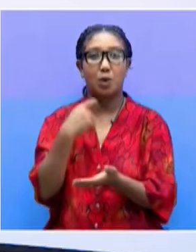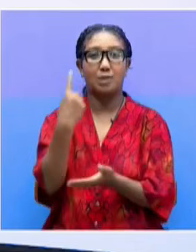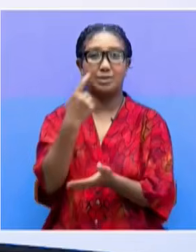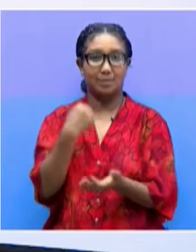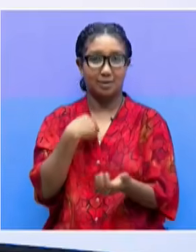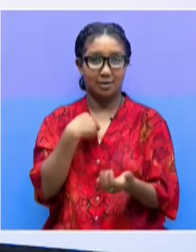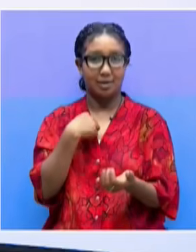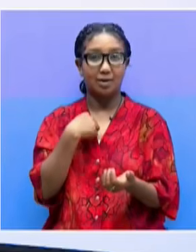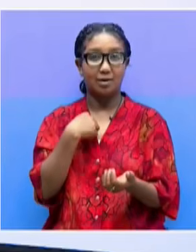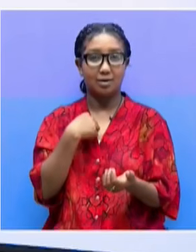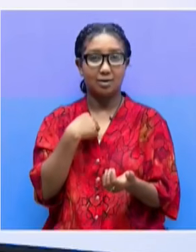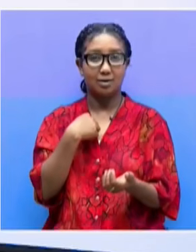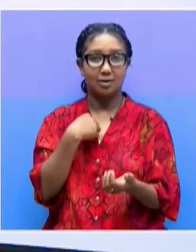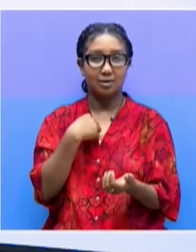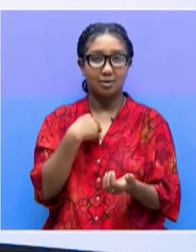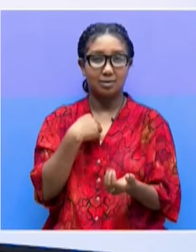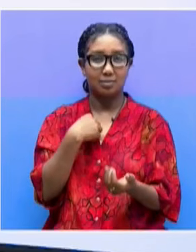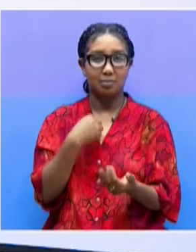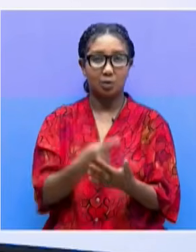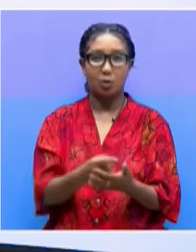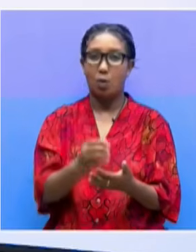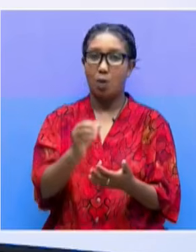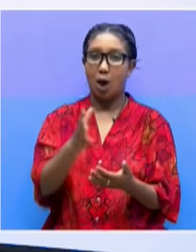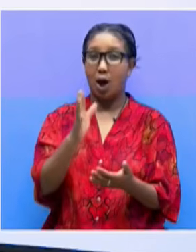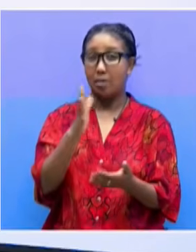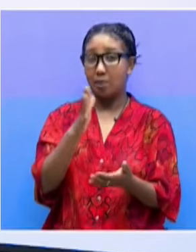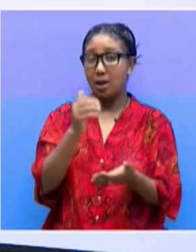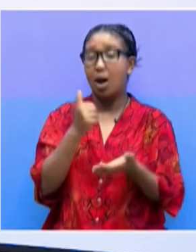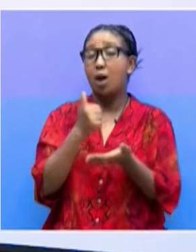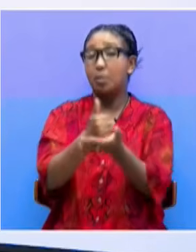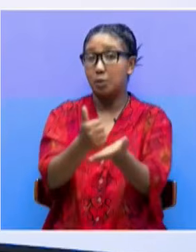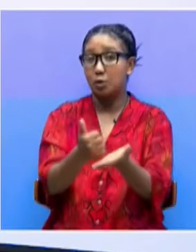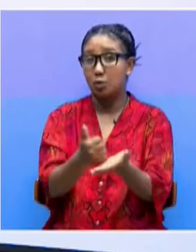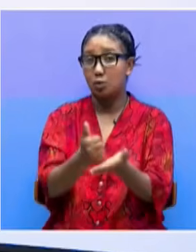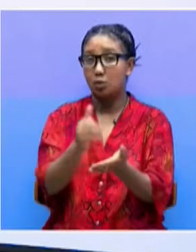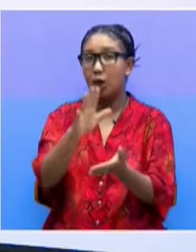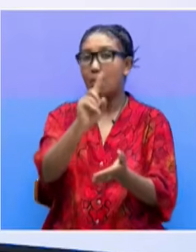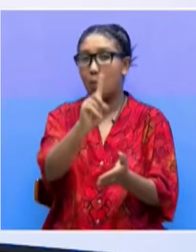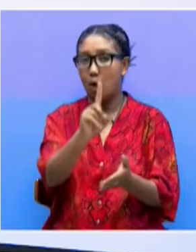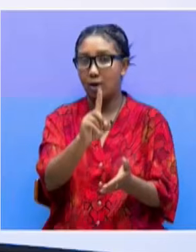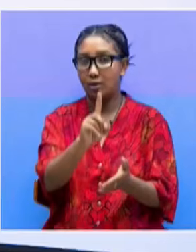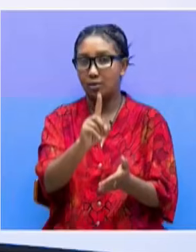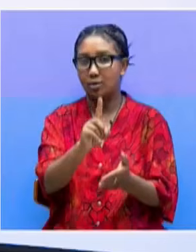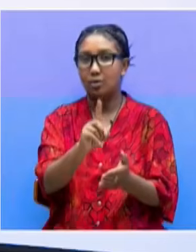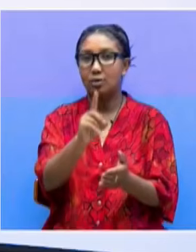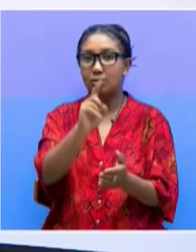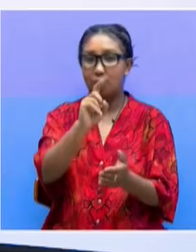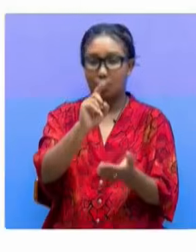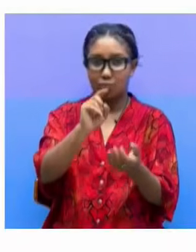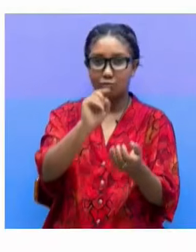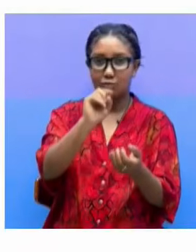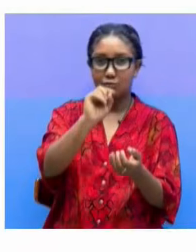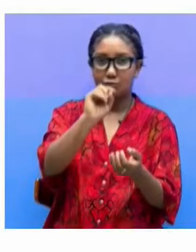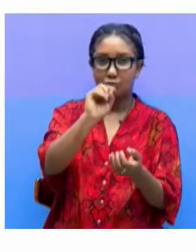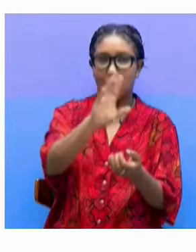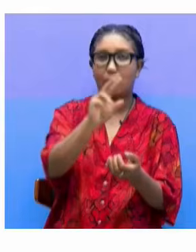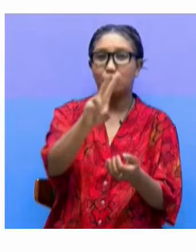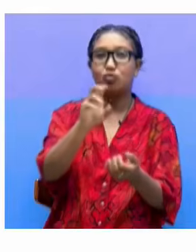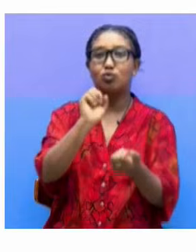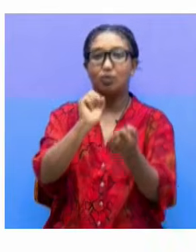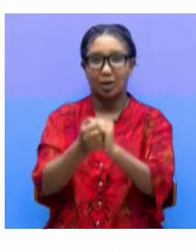me. This is I may help you, which is type 1. Let's make it to type 2. I may help